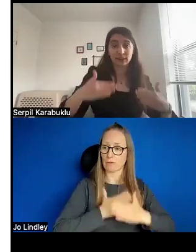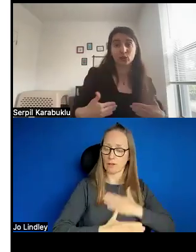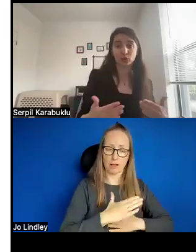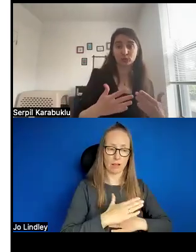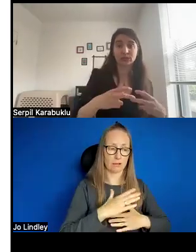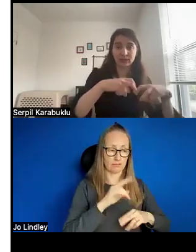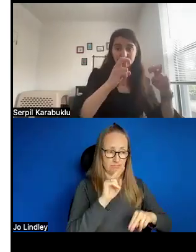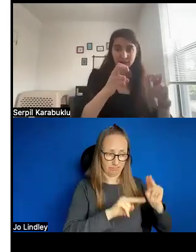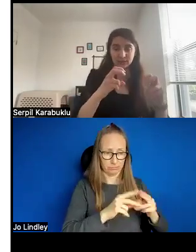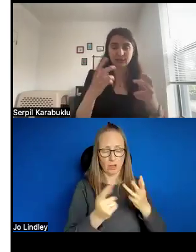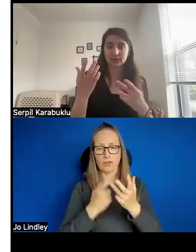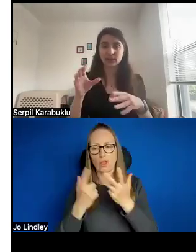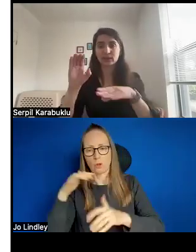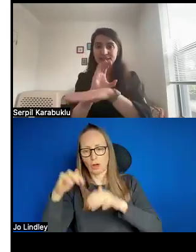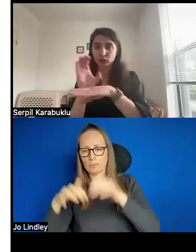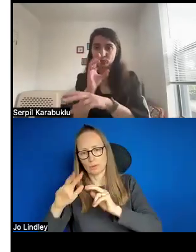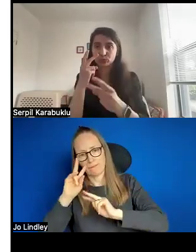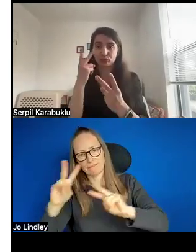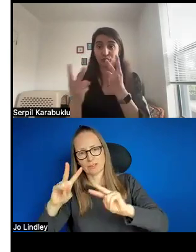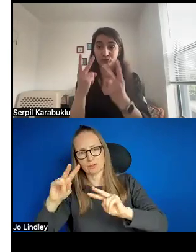other one is computer vision tools.